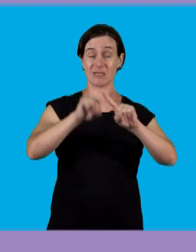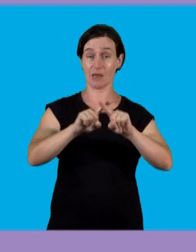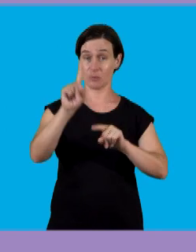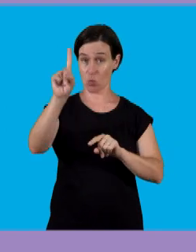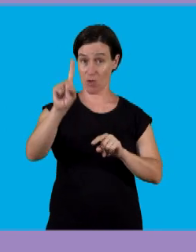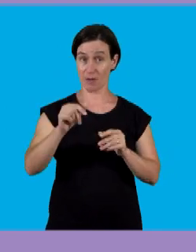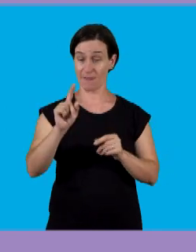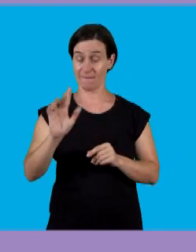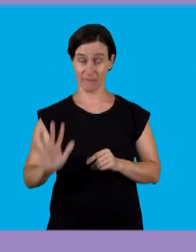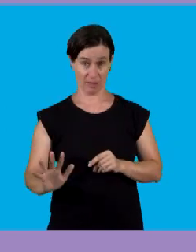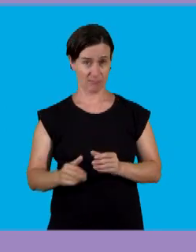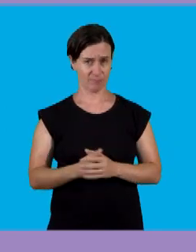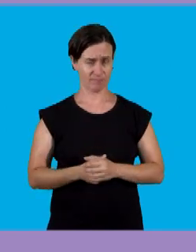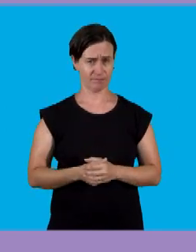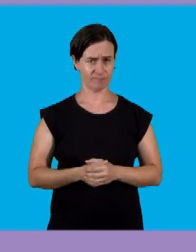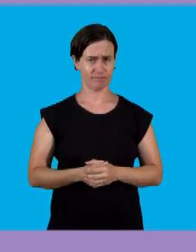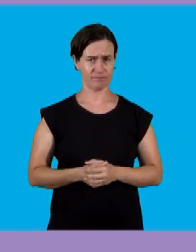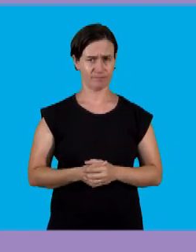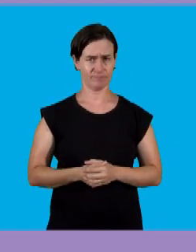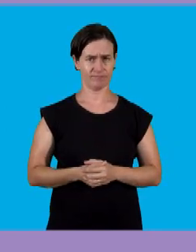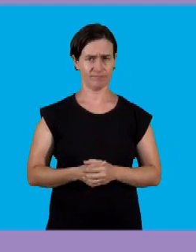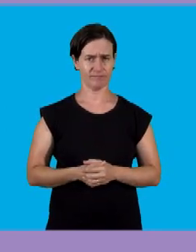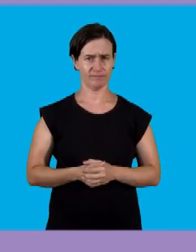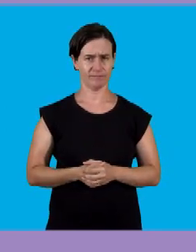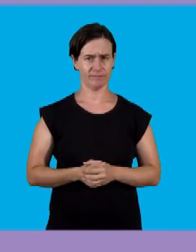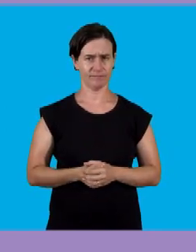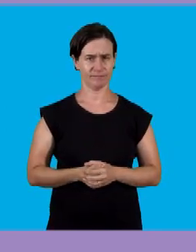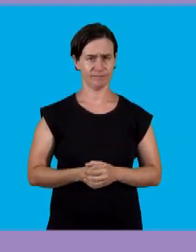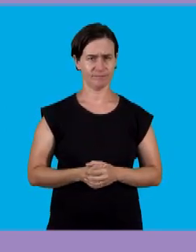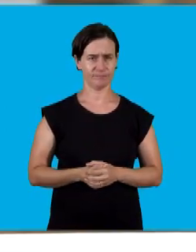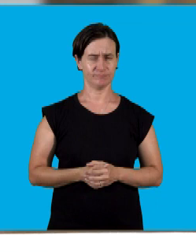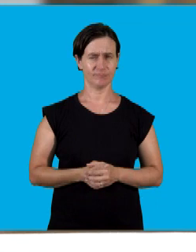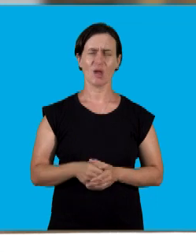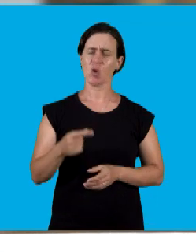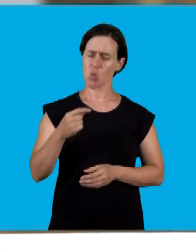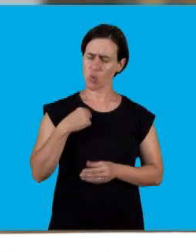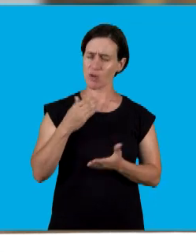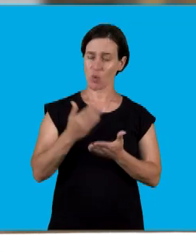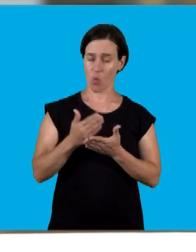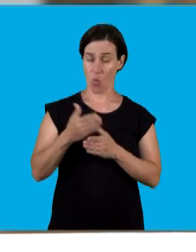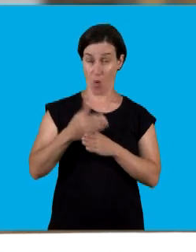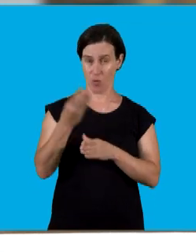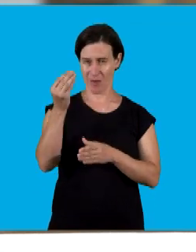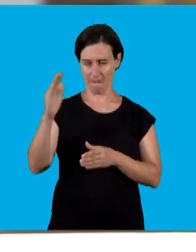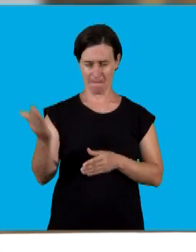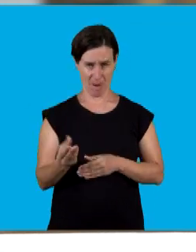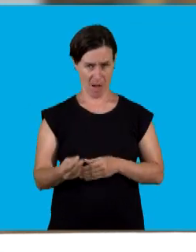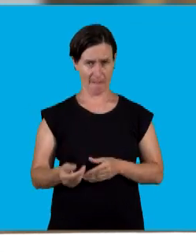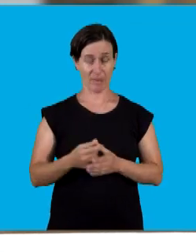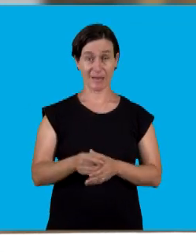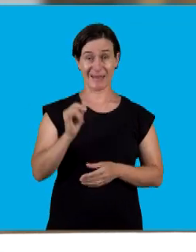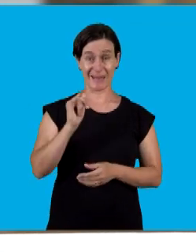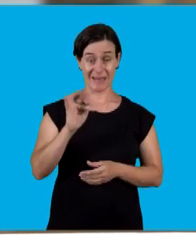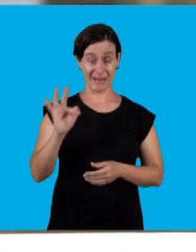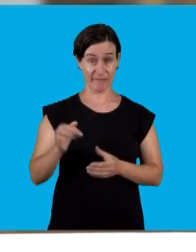by 1/5. Now, remember, when we were working with fractions, we know that when we multiply